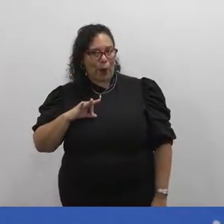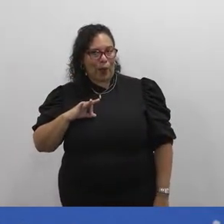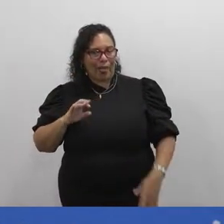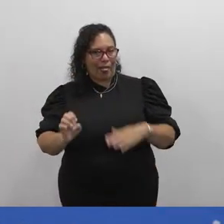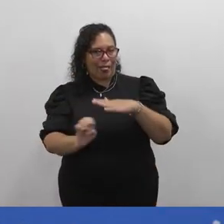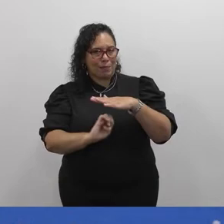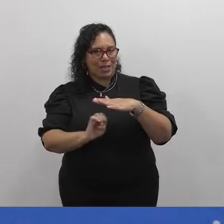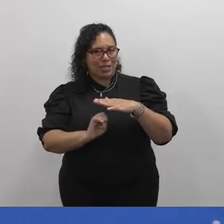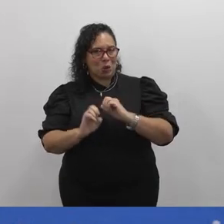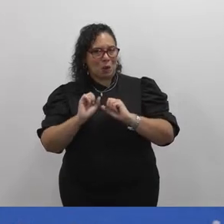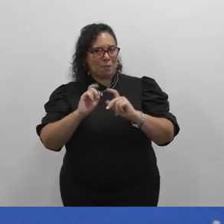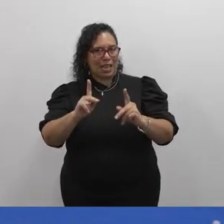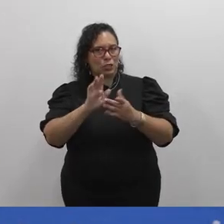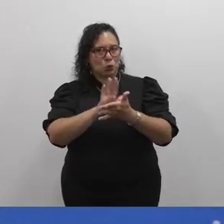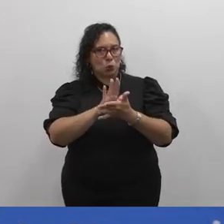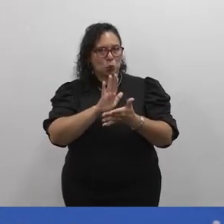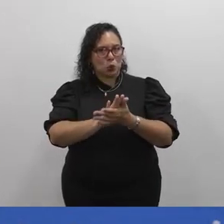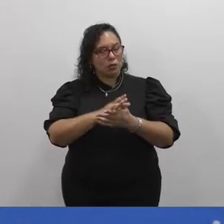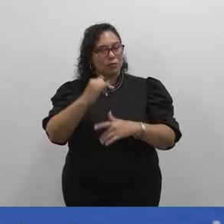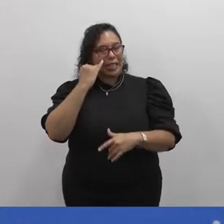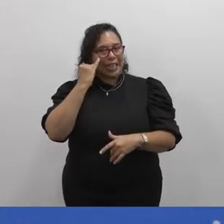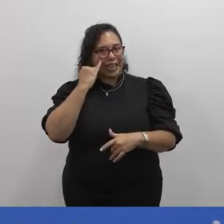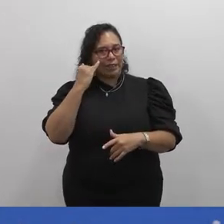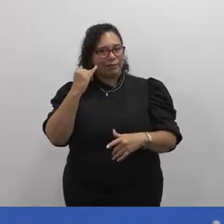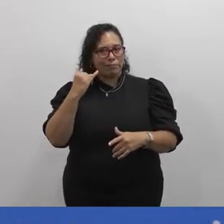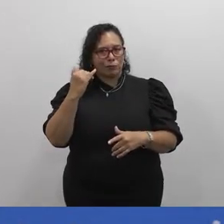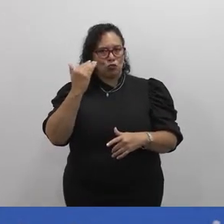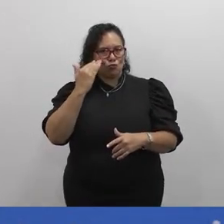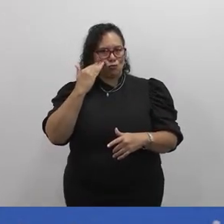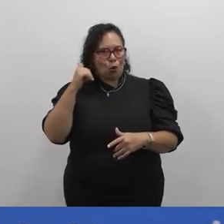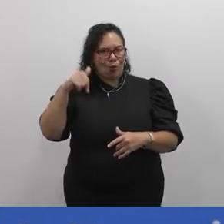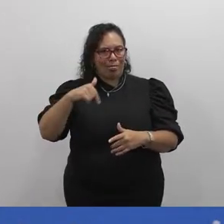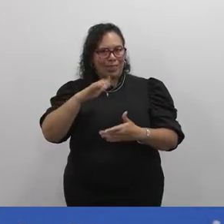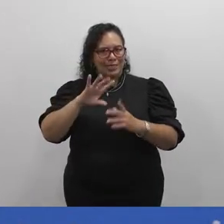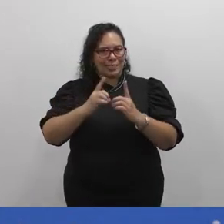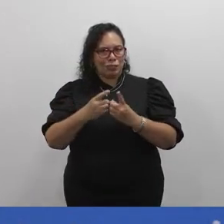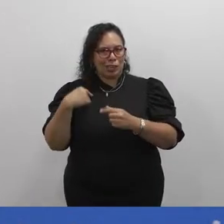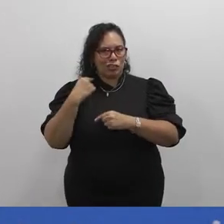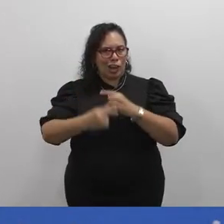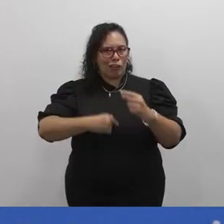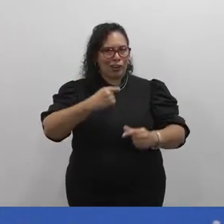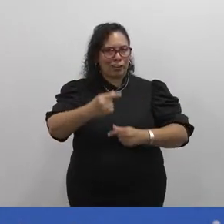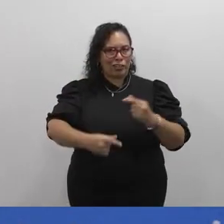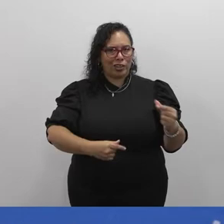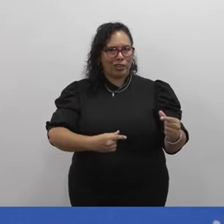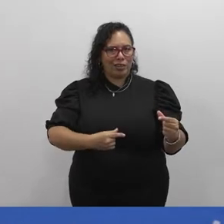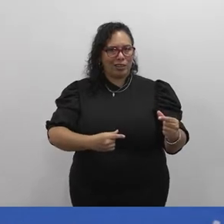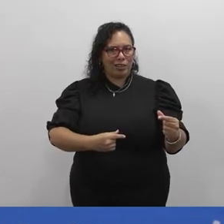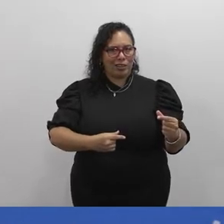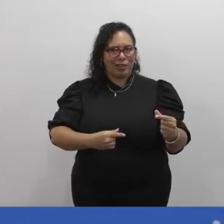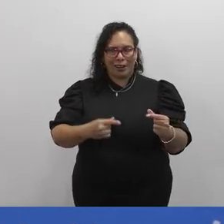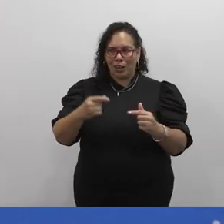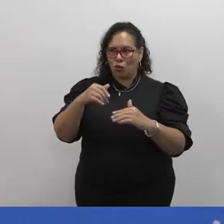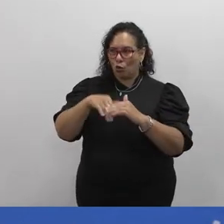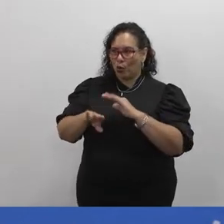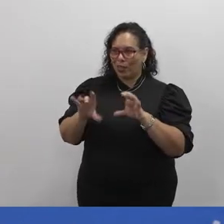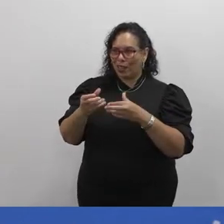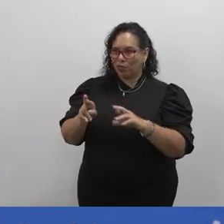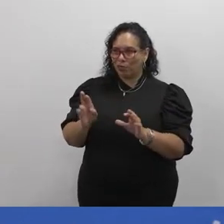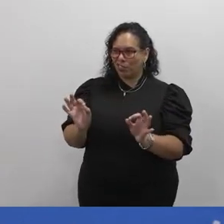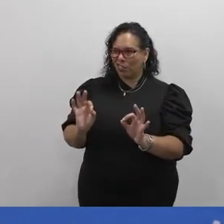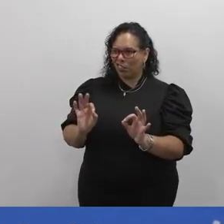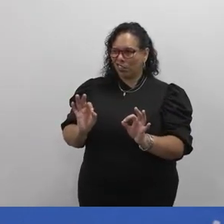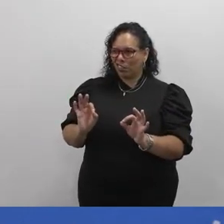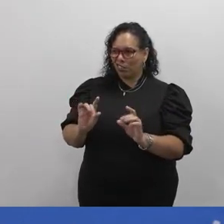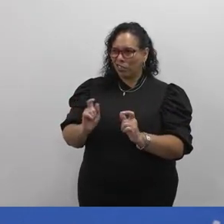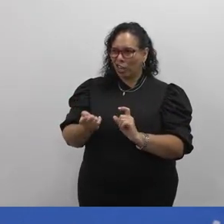going back into schools, and for folks who have been in this district for generations, they walk into classrooms that they may have gone to, and there's minimal changes. Like there's a